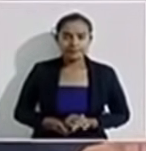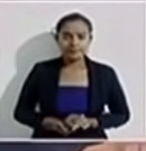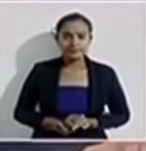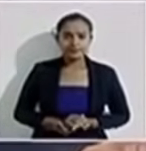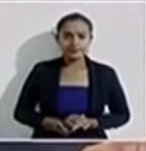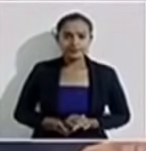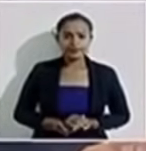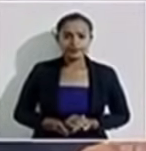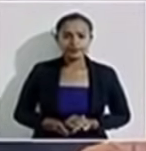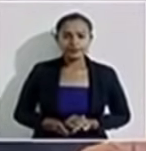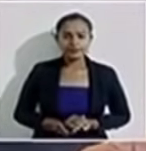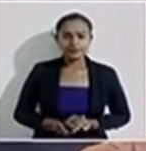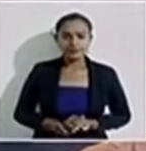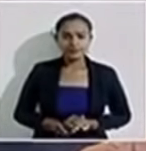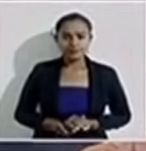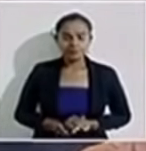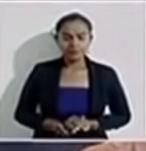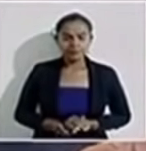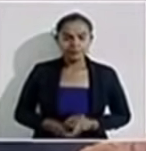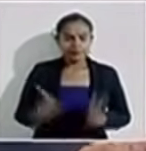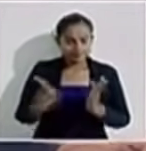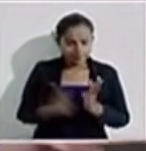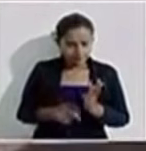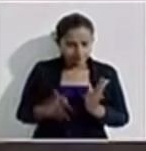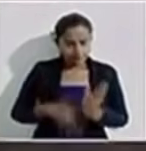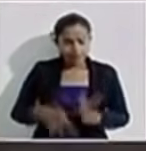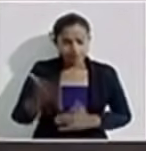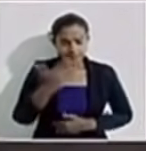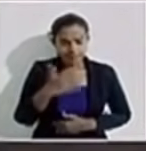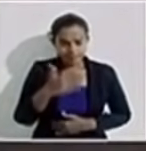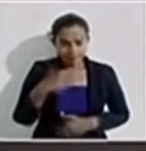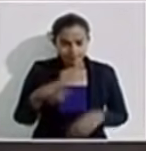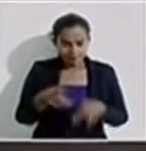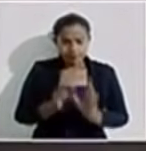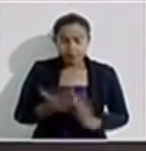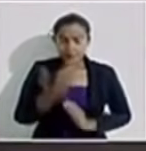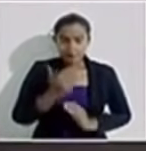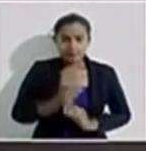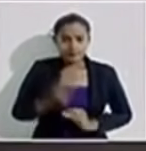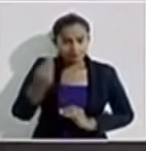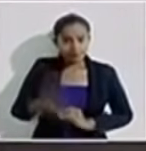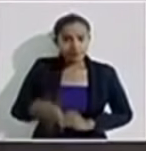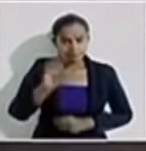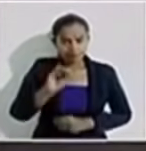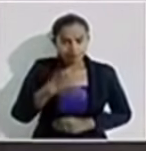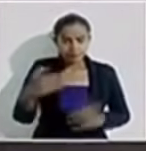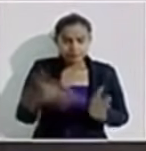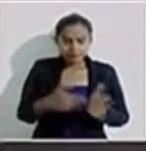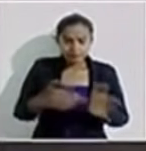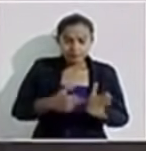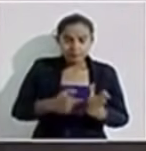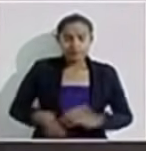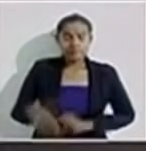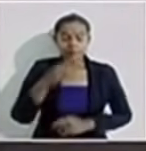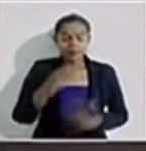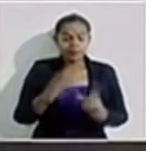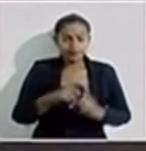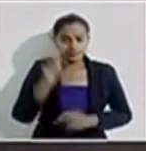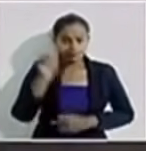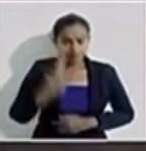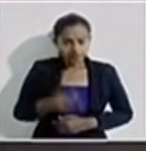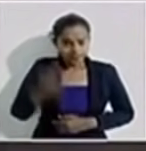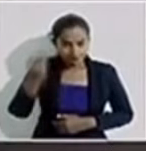United States provided $40 million in financing to bolster Sri Lanka's small and